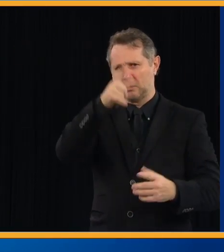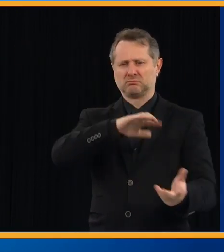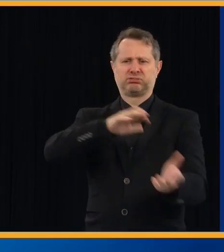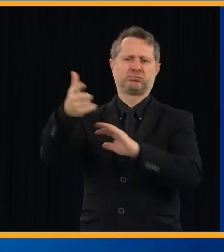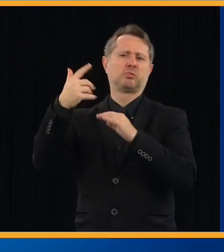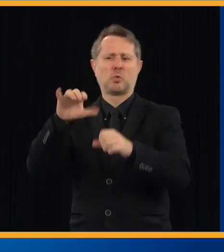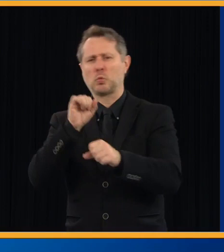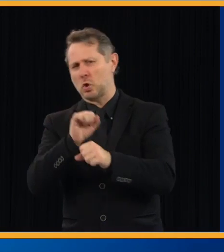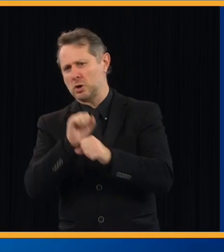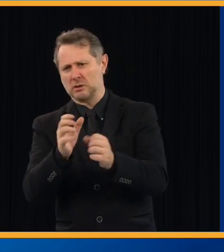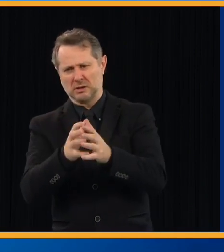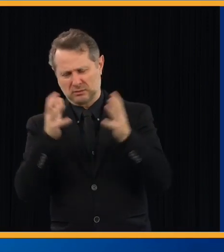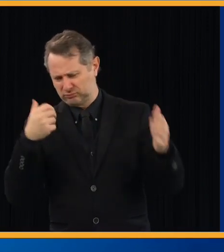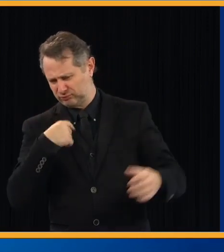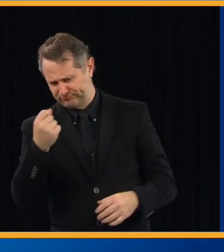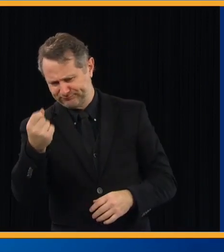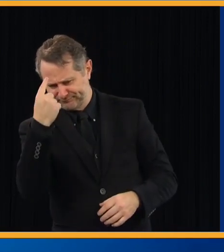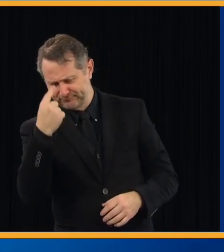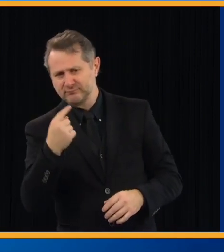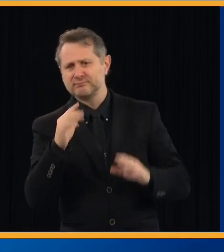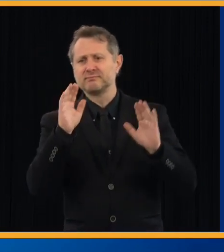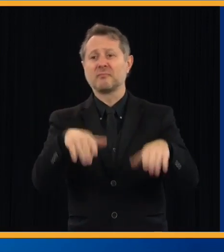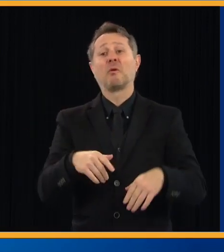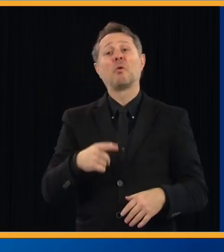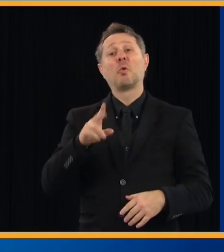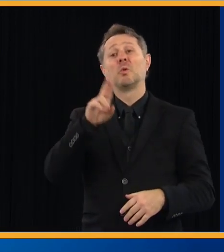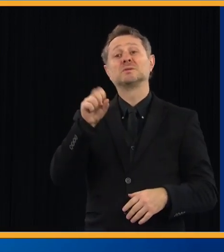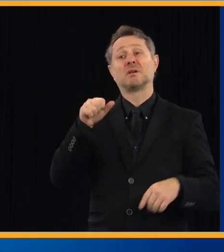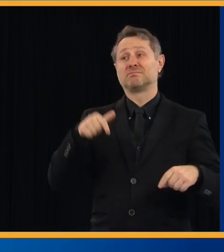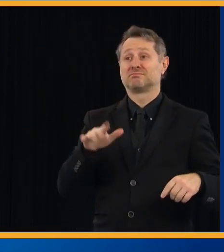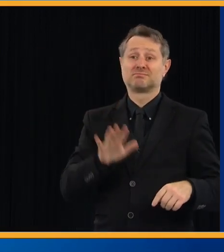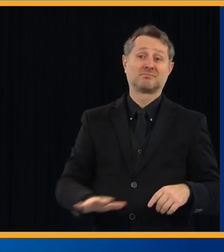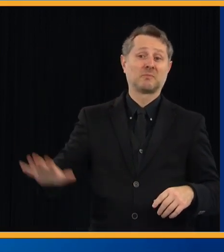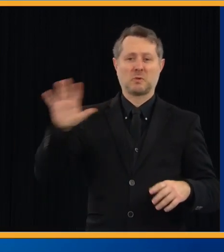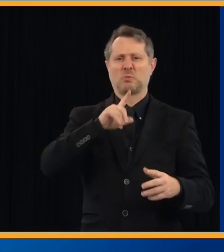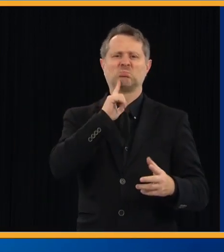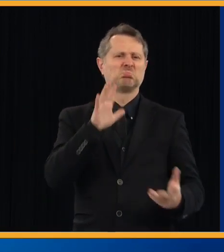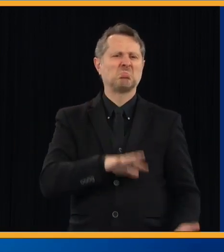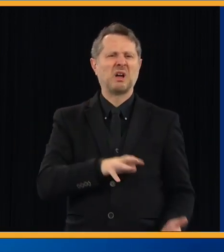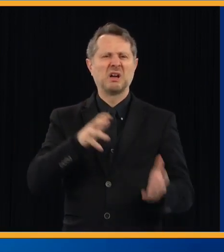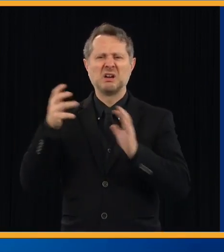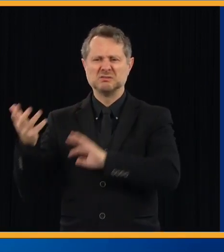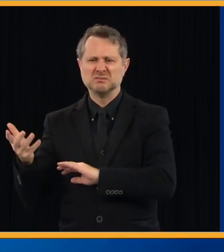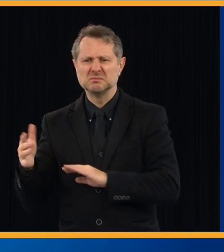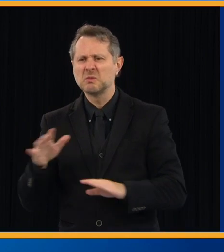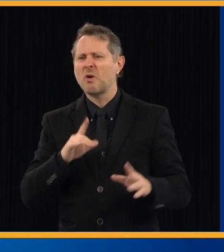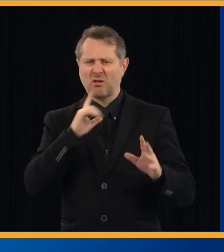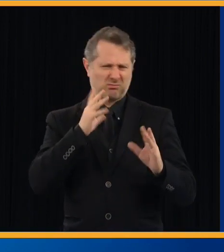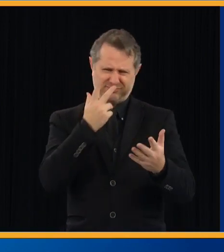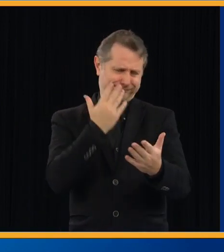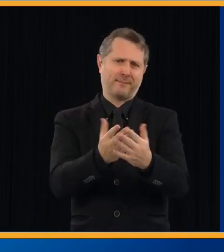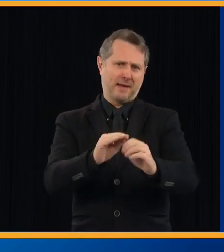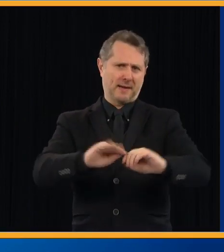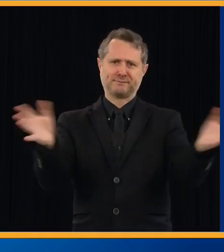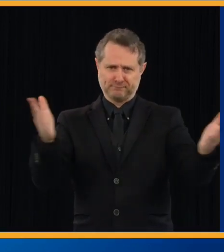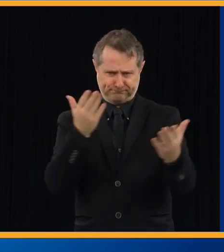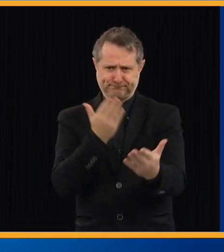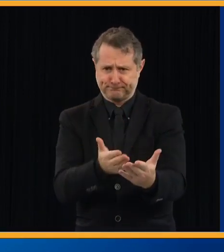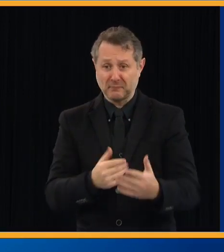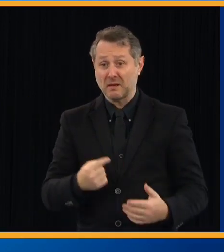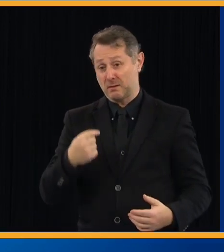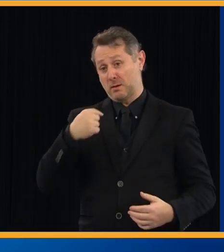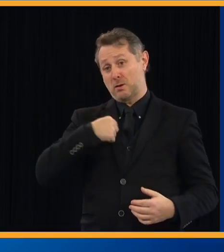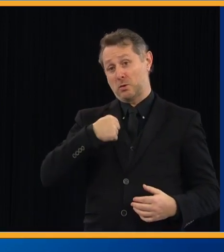our country. We are a nation in crisis. Of that, there is no doubt. I am a